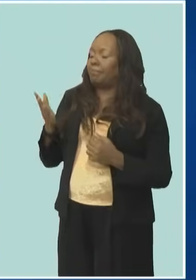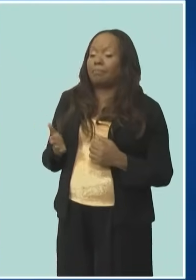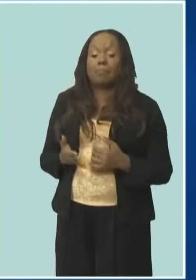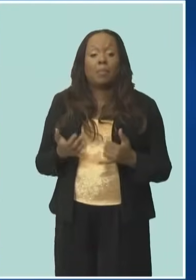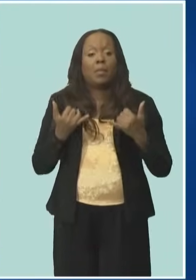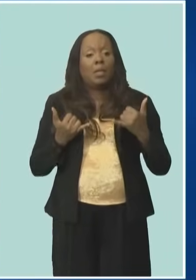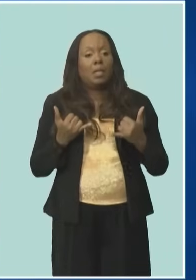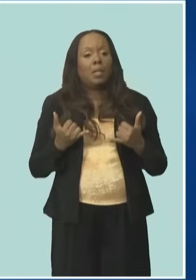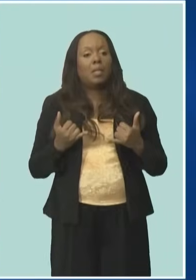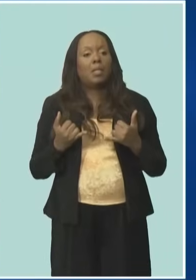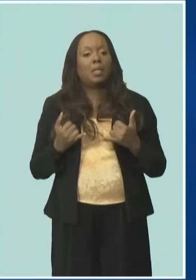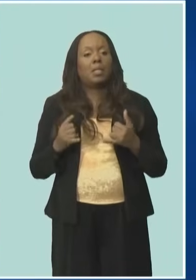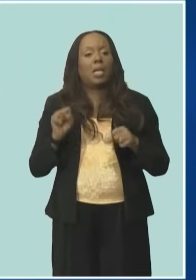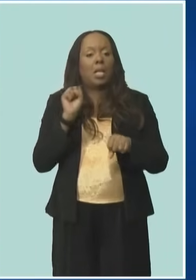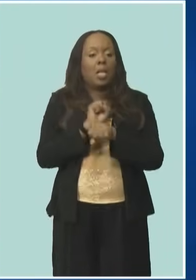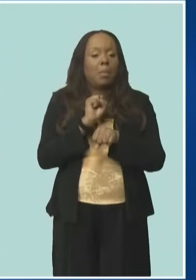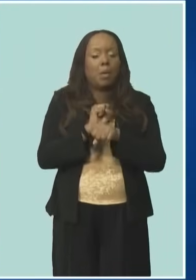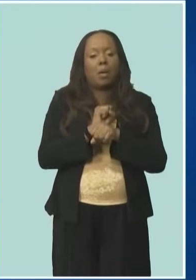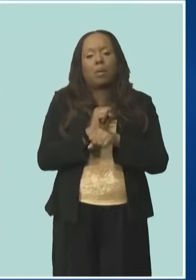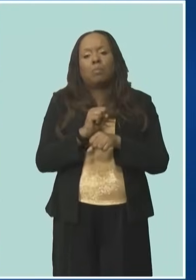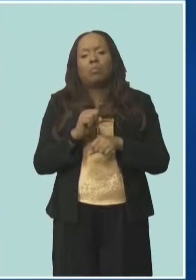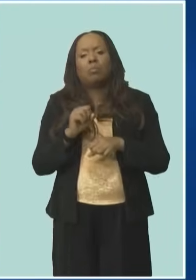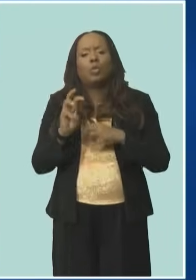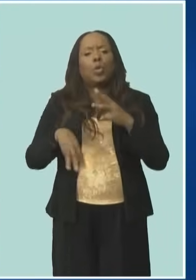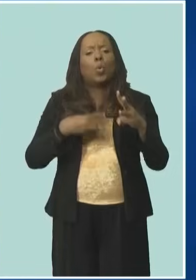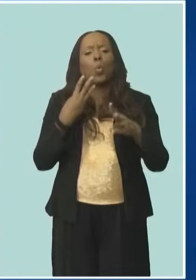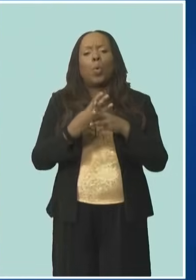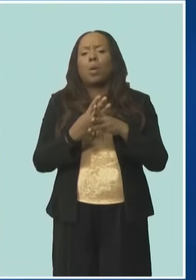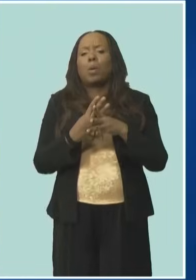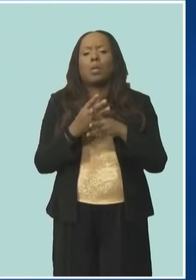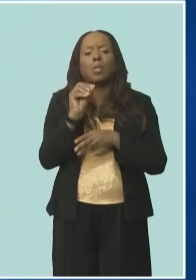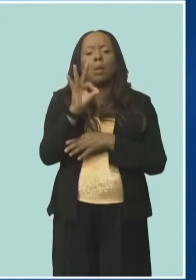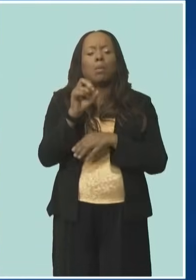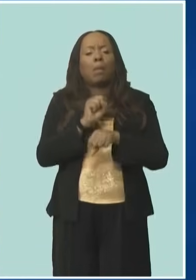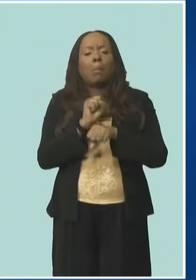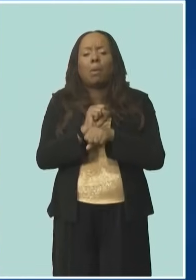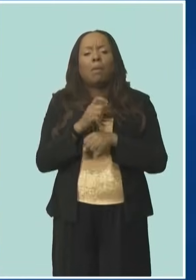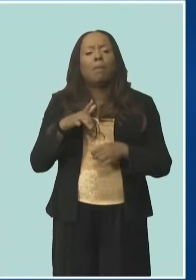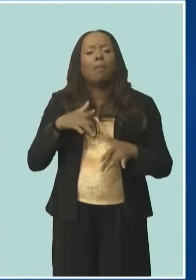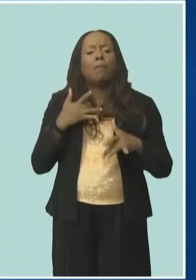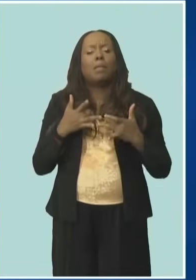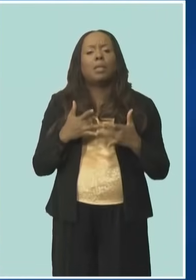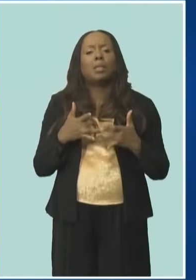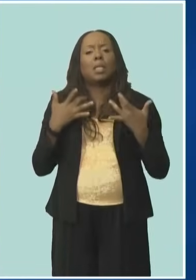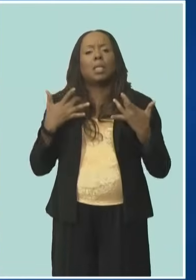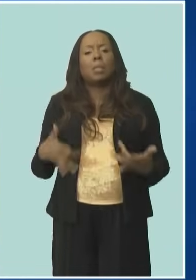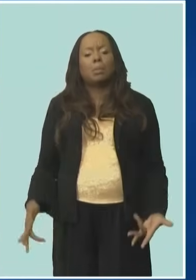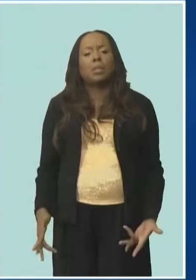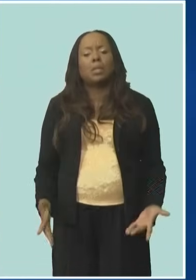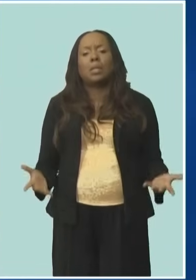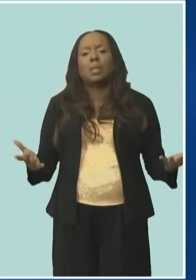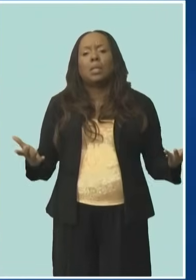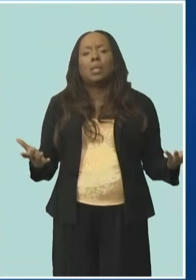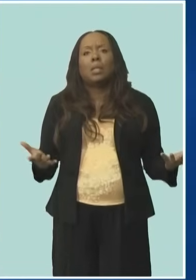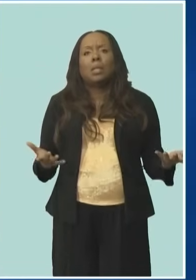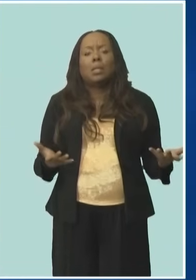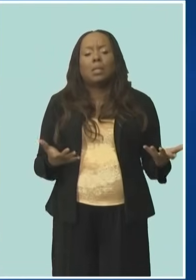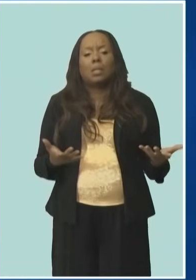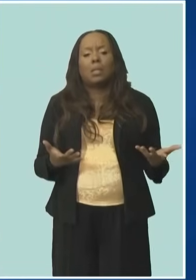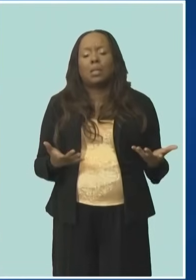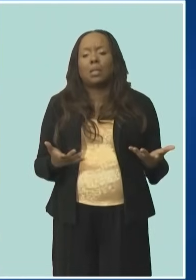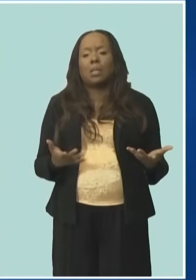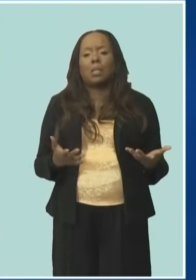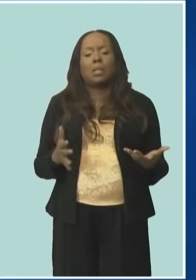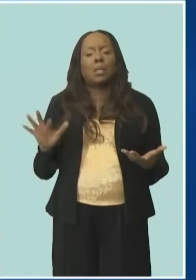empty. The workers' movement in Barbados mourns a giant of a man. It feels as if a light